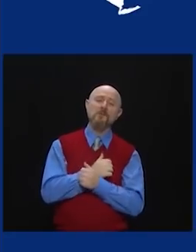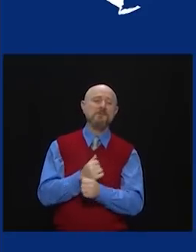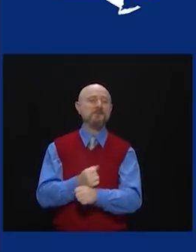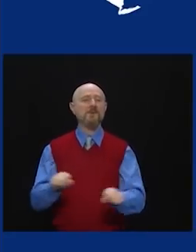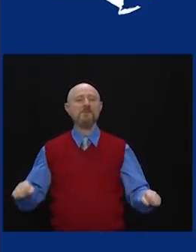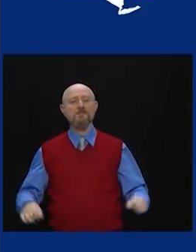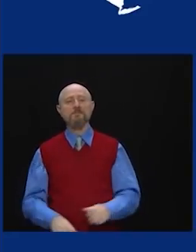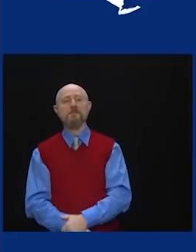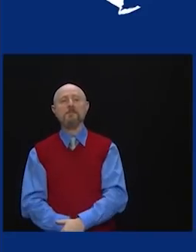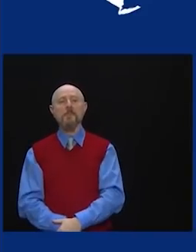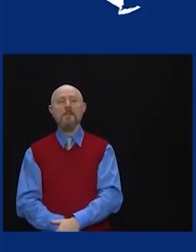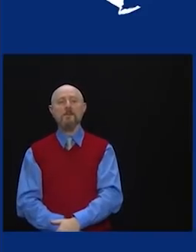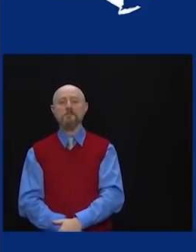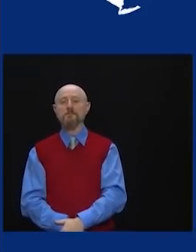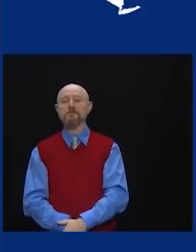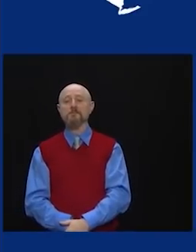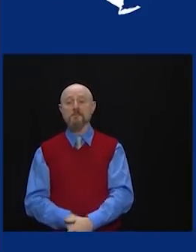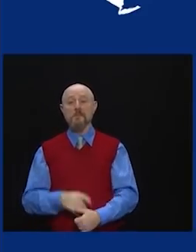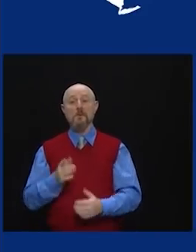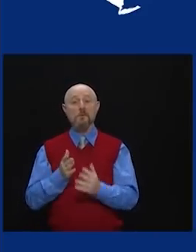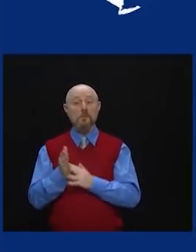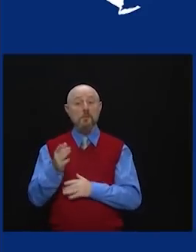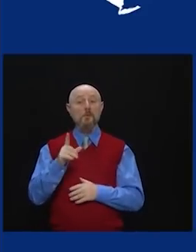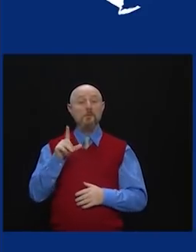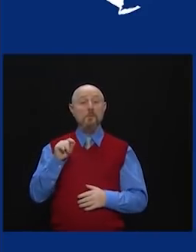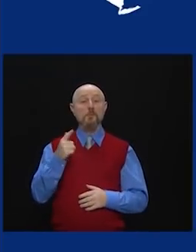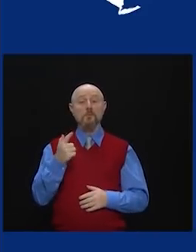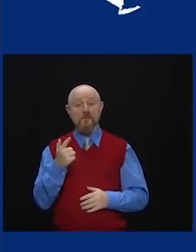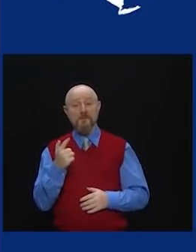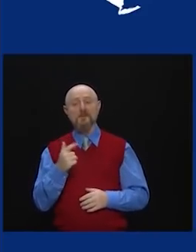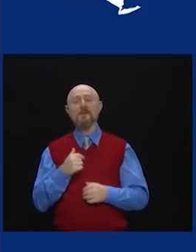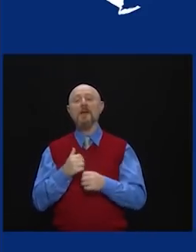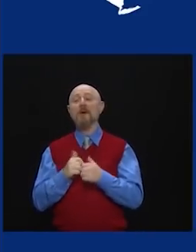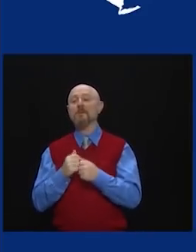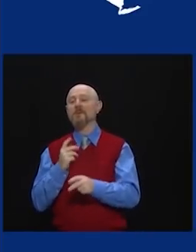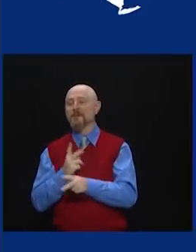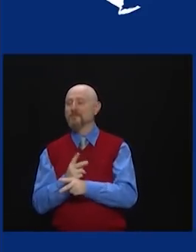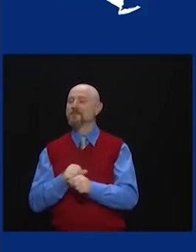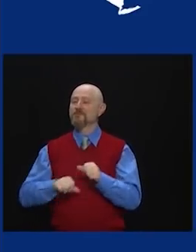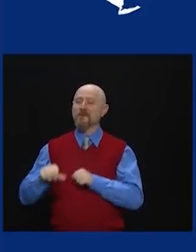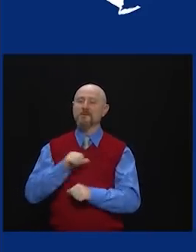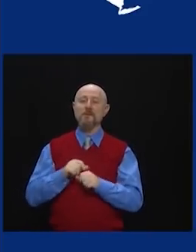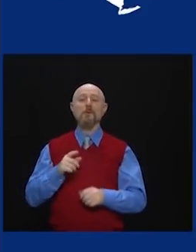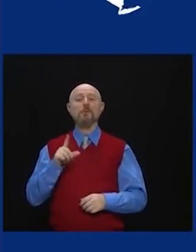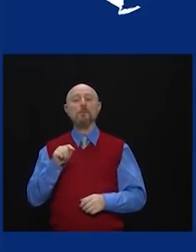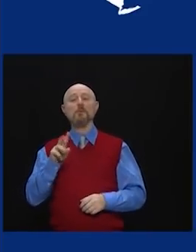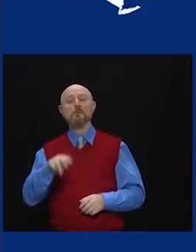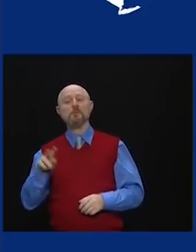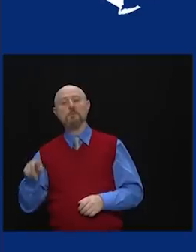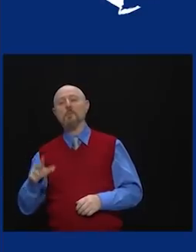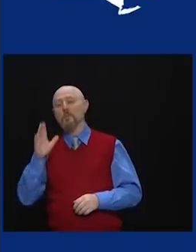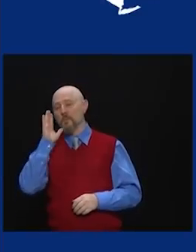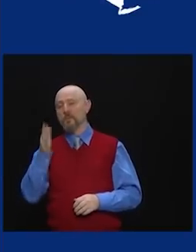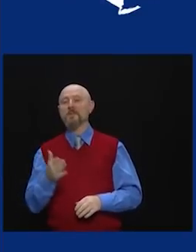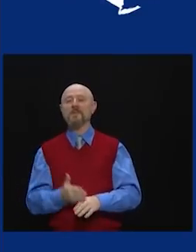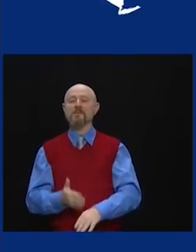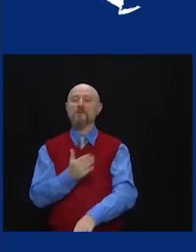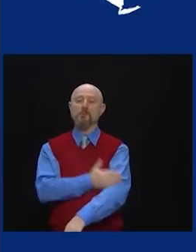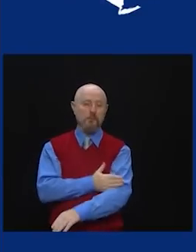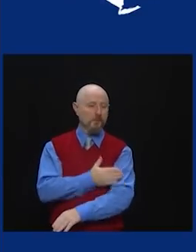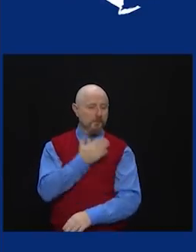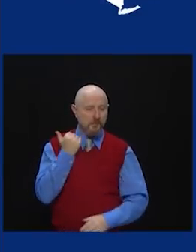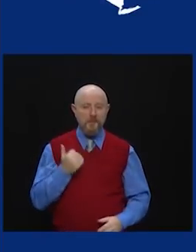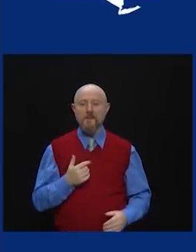got through 2021 by taking care of each other, and that's how we're going to make 2022 even better. So one way you can do that is to